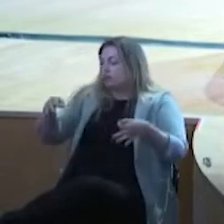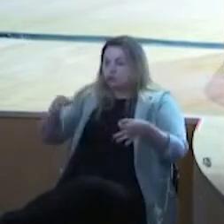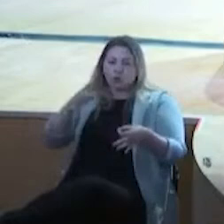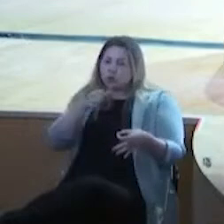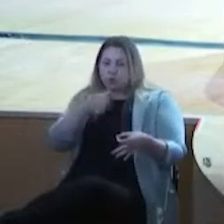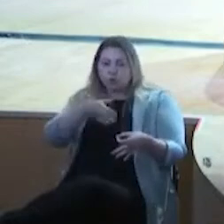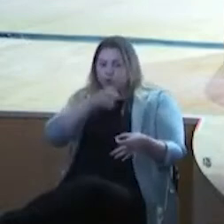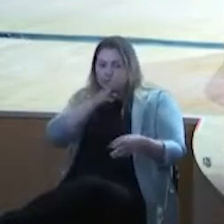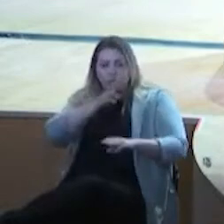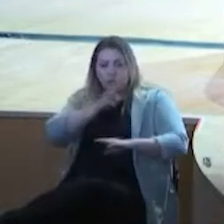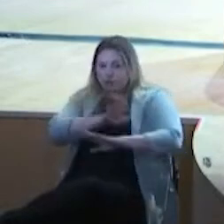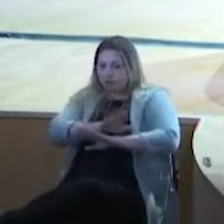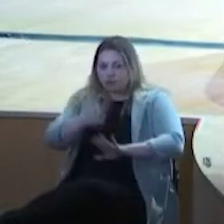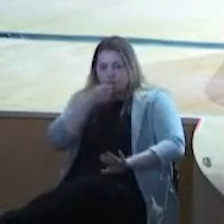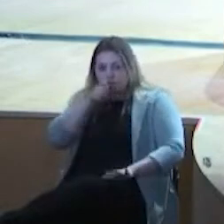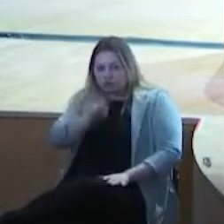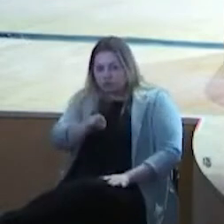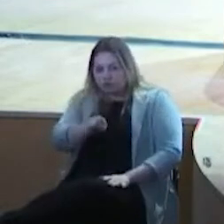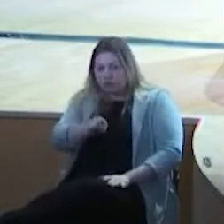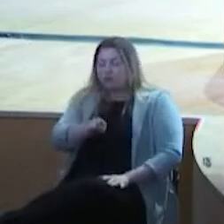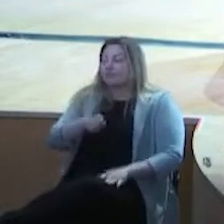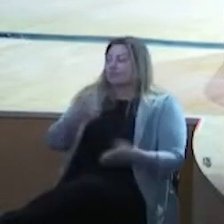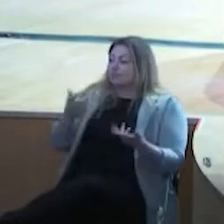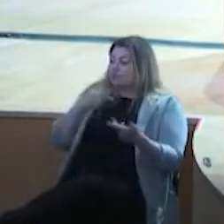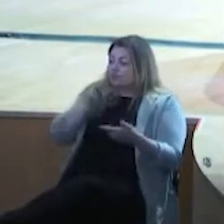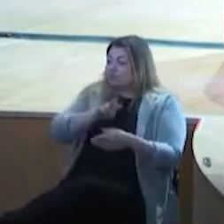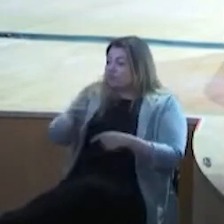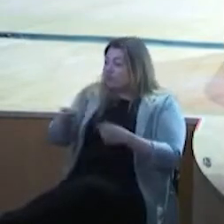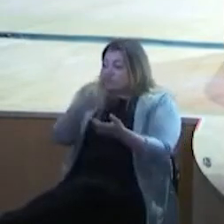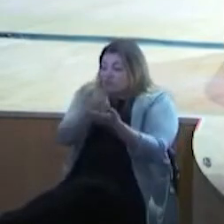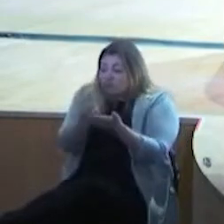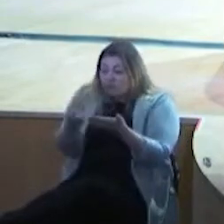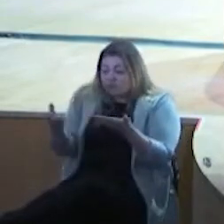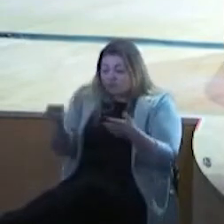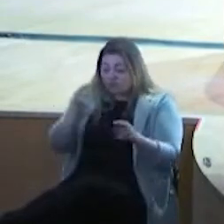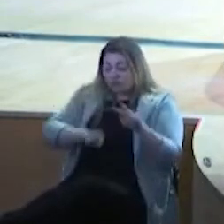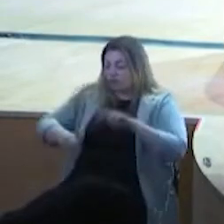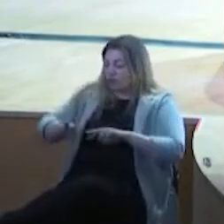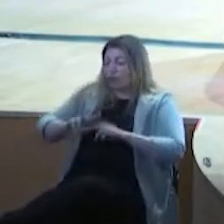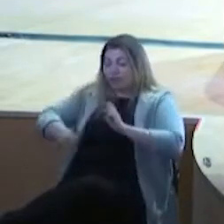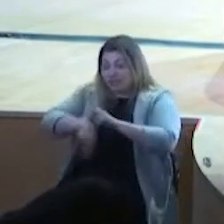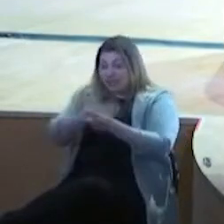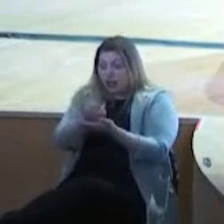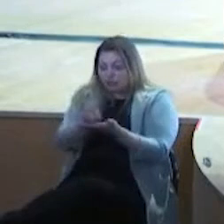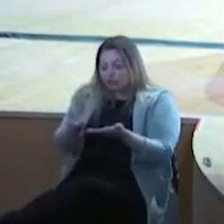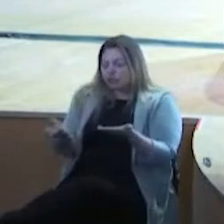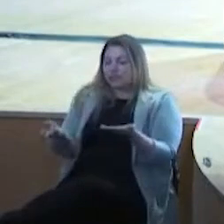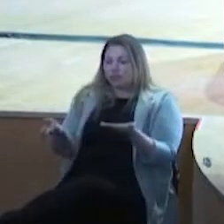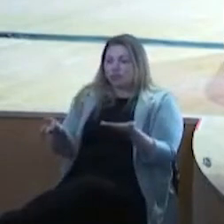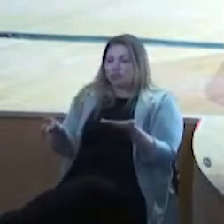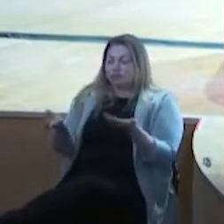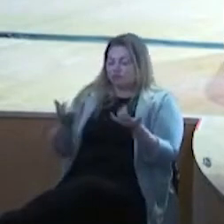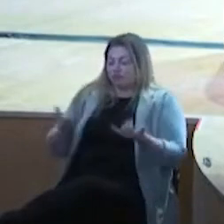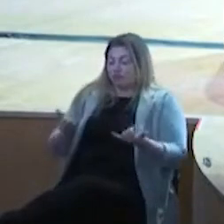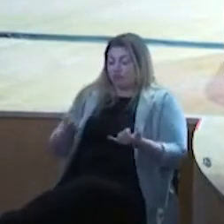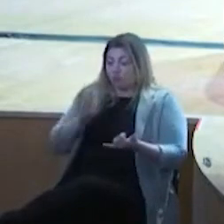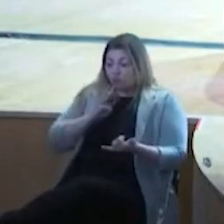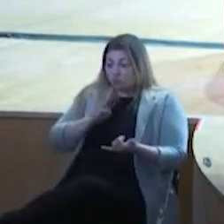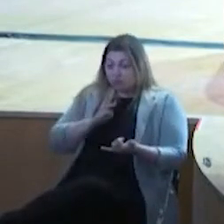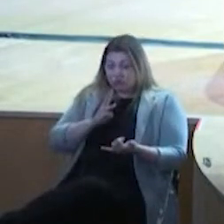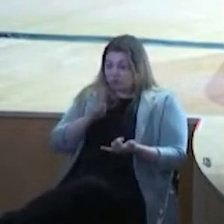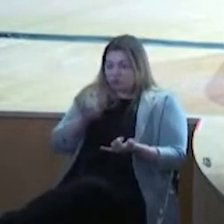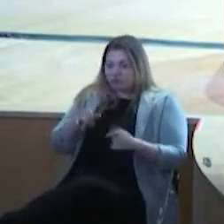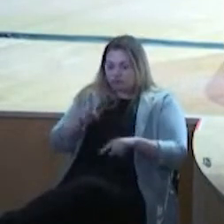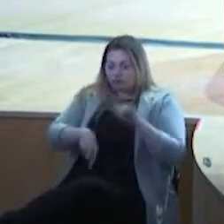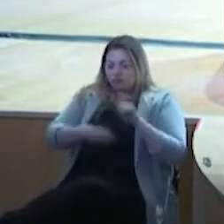So when we're looking at our resources and the nature of those resources, now that water is no longer